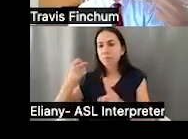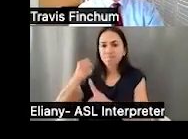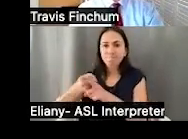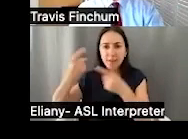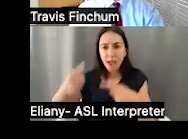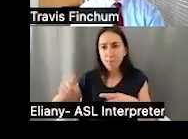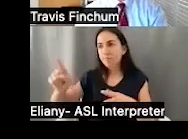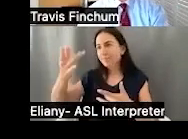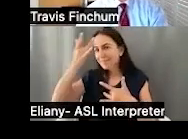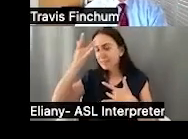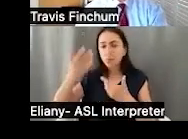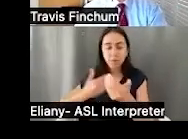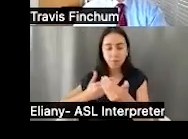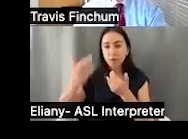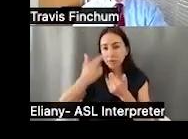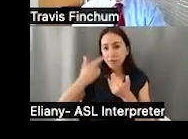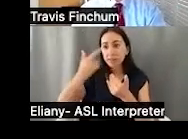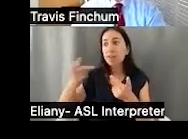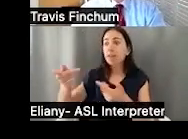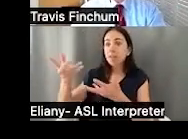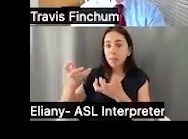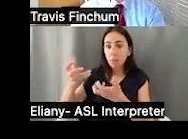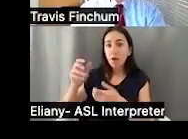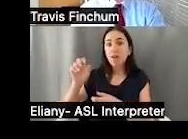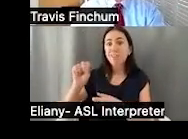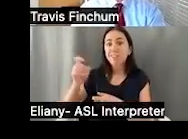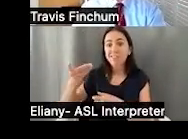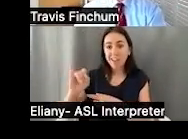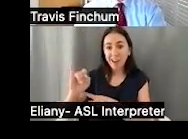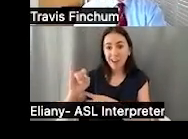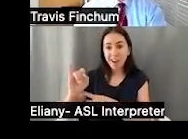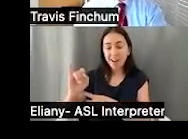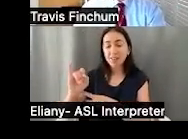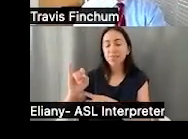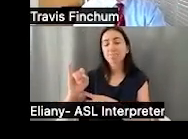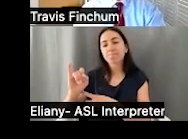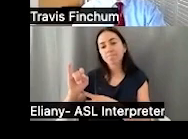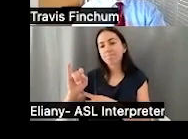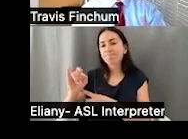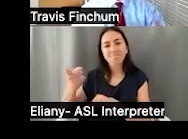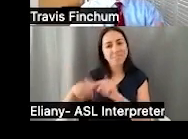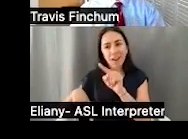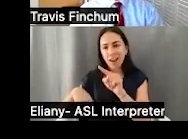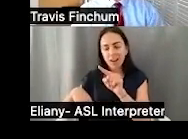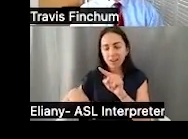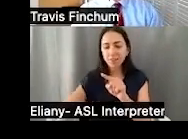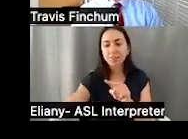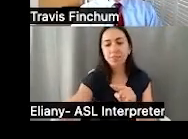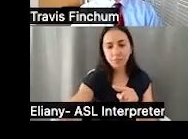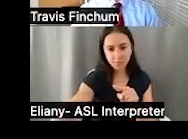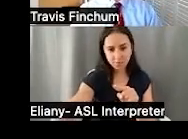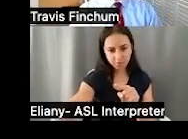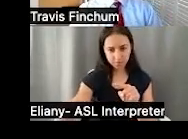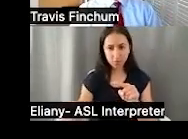if they wanted to try to go in and try to get their disability benefits, they're not going to be eligible because you have to have recently